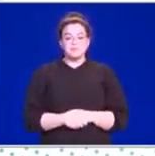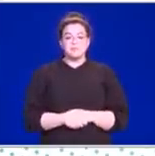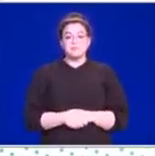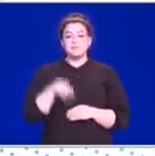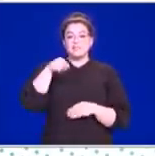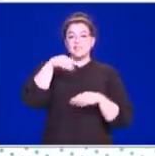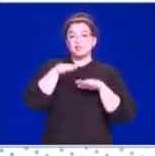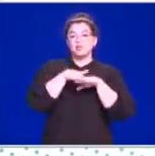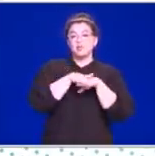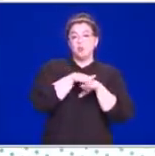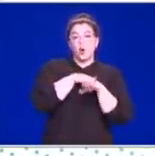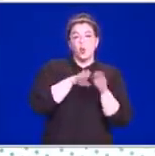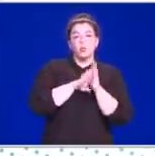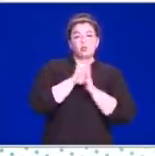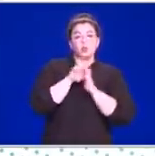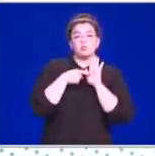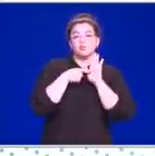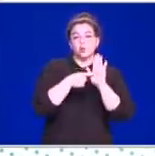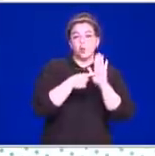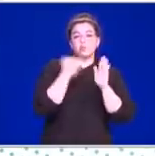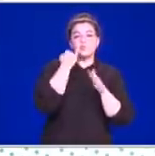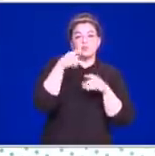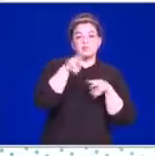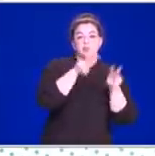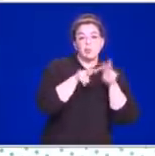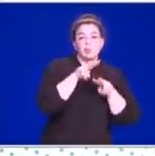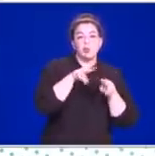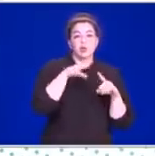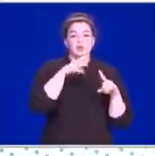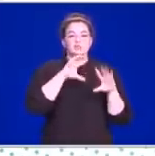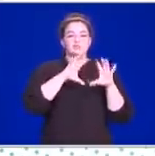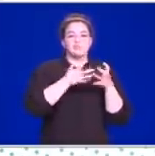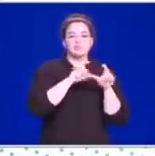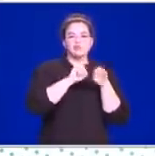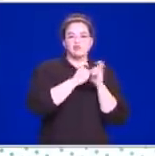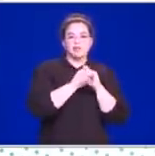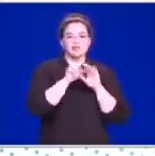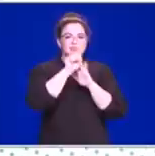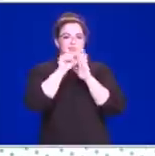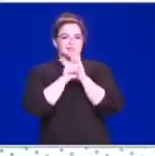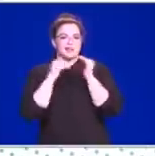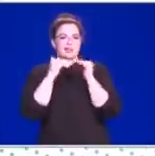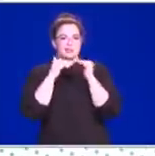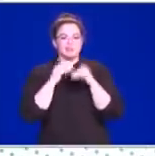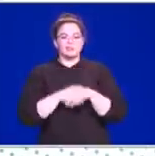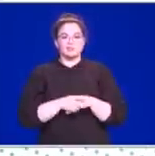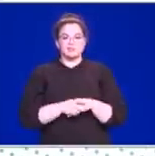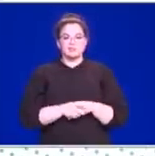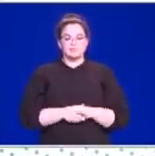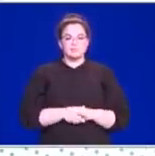This slowdown in growth is evident if you look at population change at the state level for the past 3 decades.